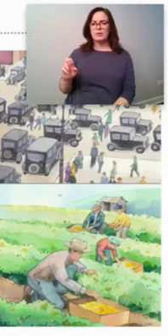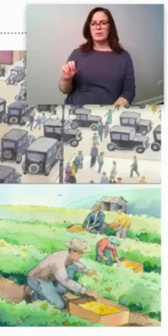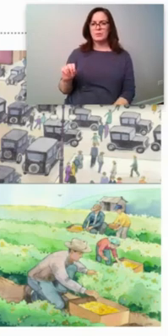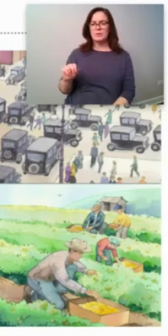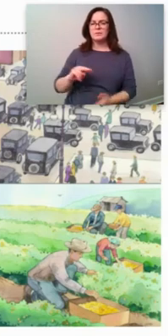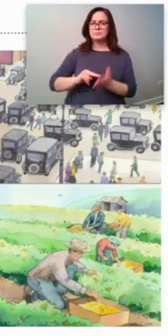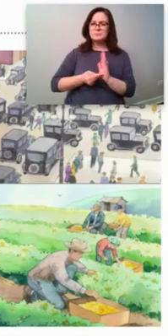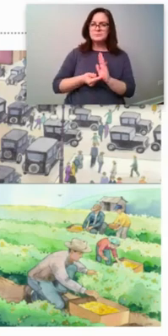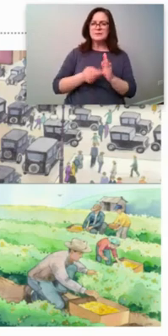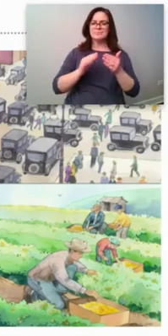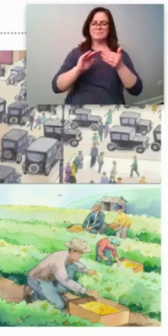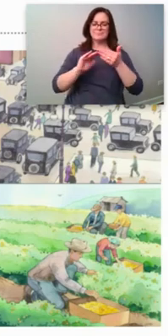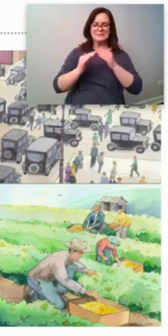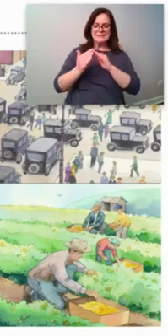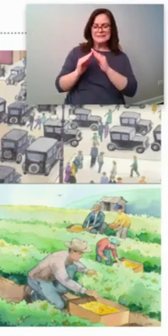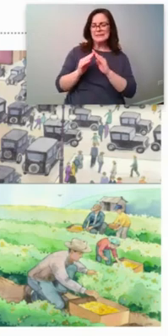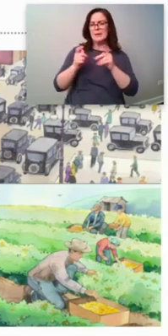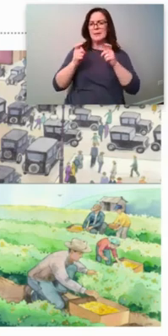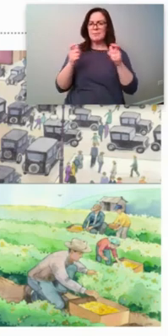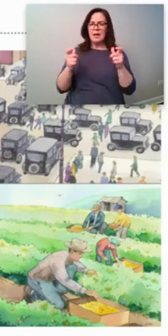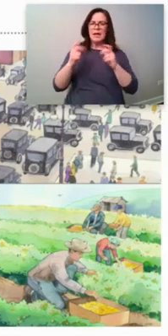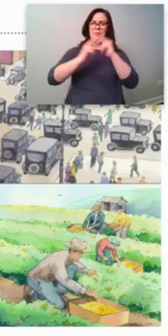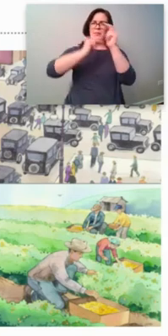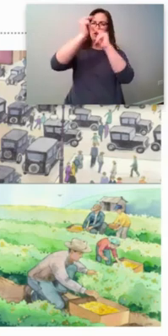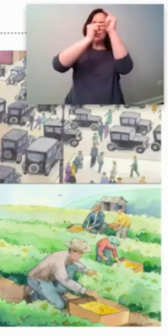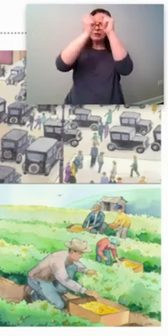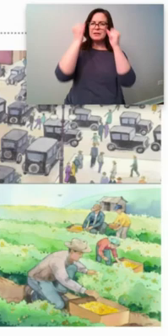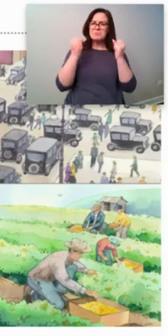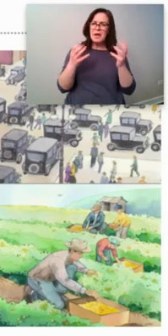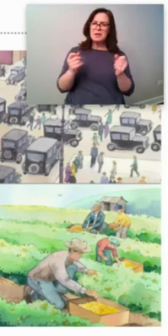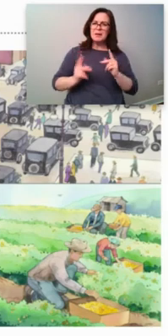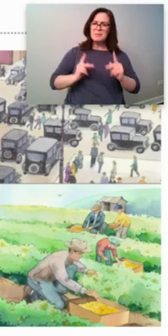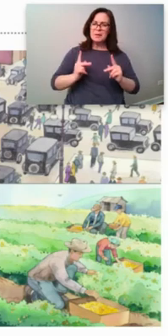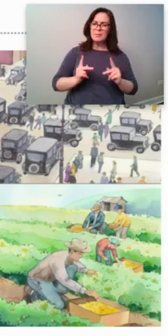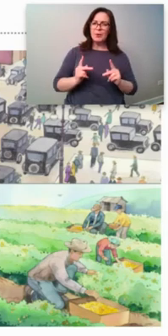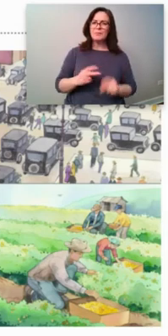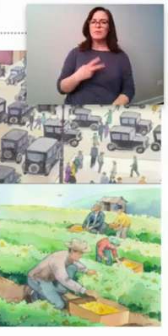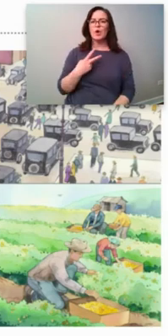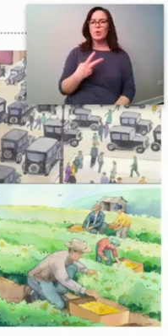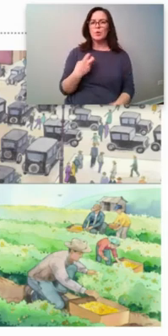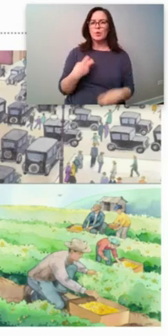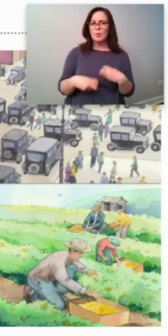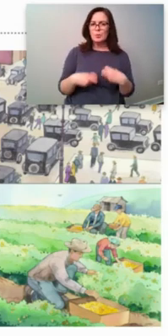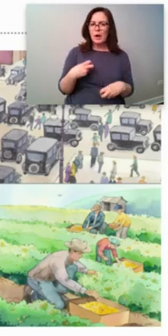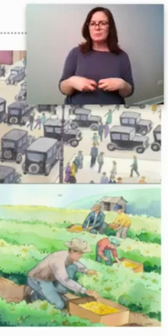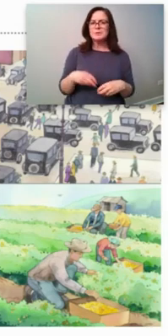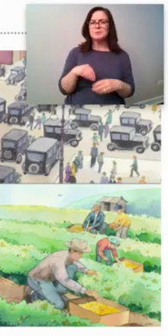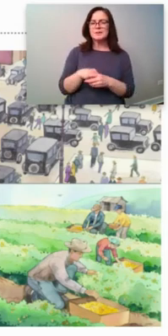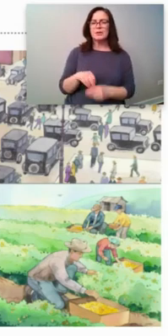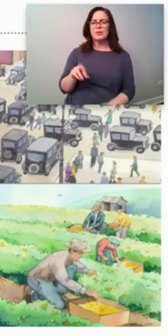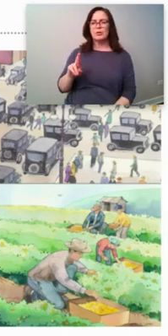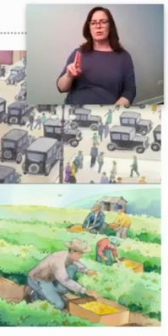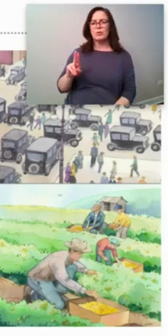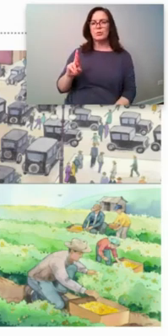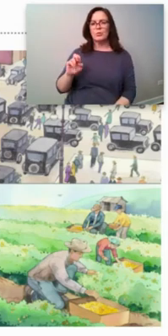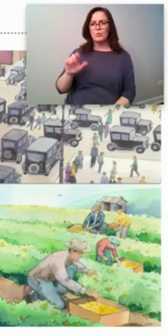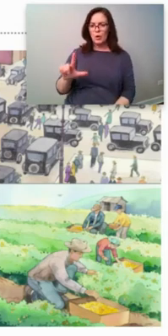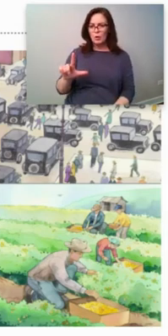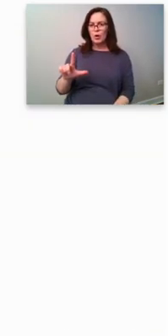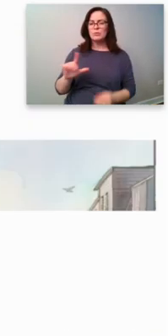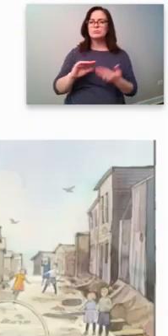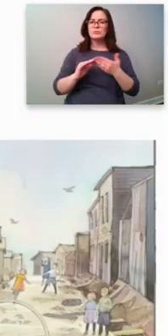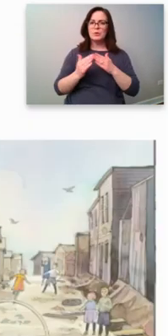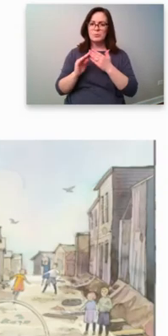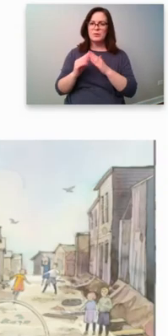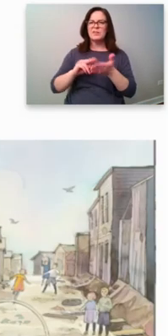communities. So 2 of the problems were in a city, and 2 of them were in like a countryside. Okay, let's move on.